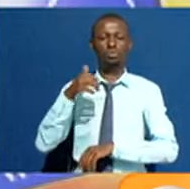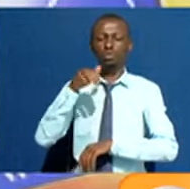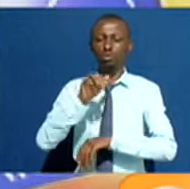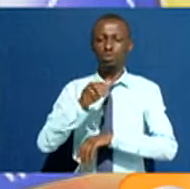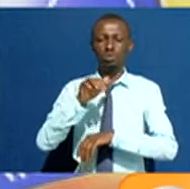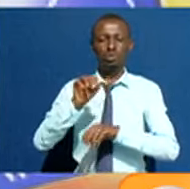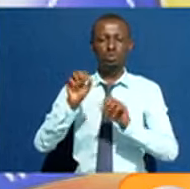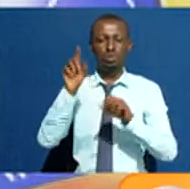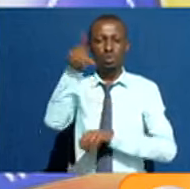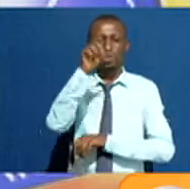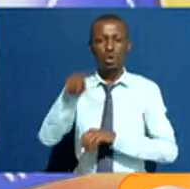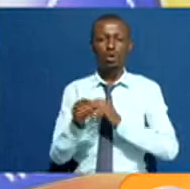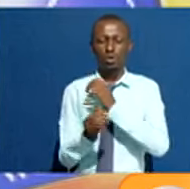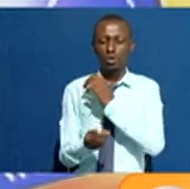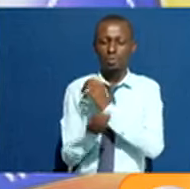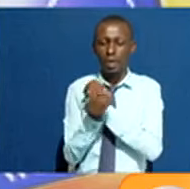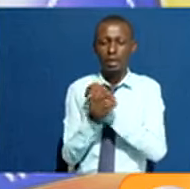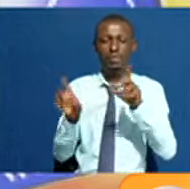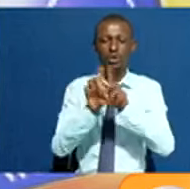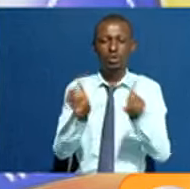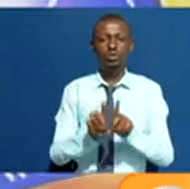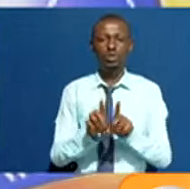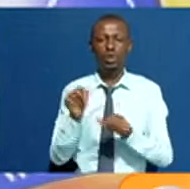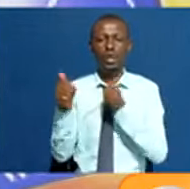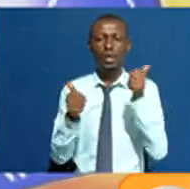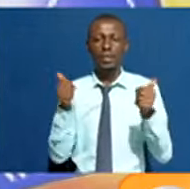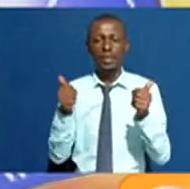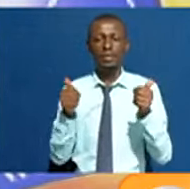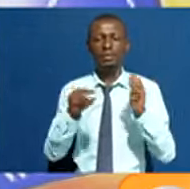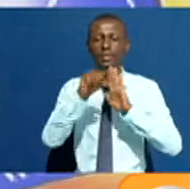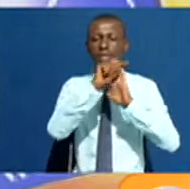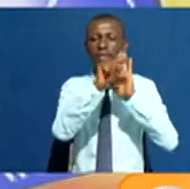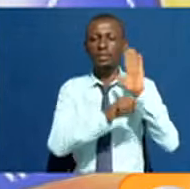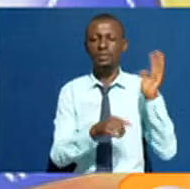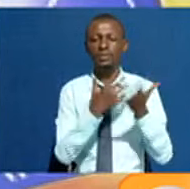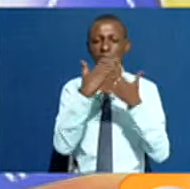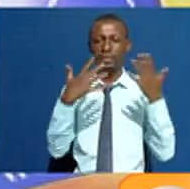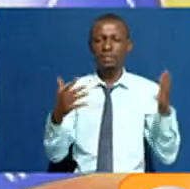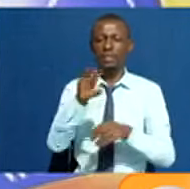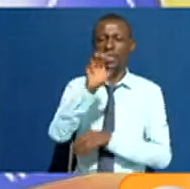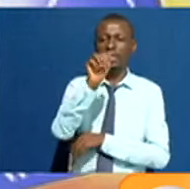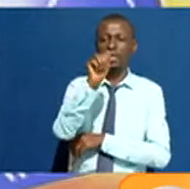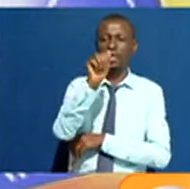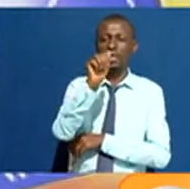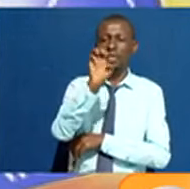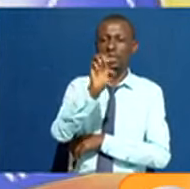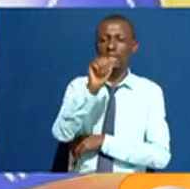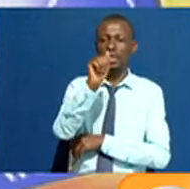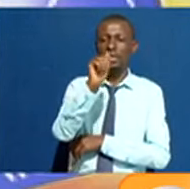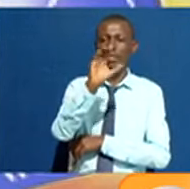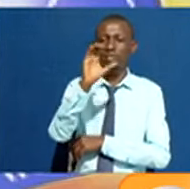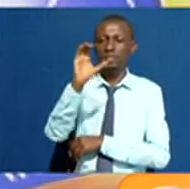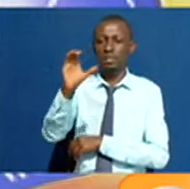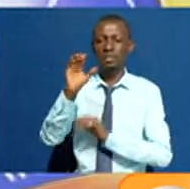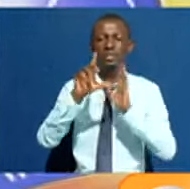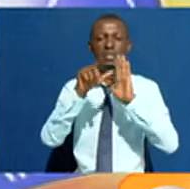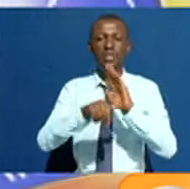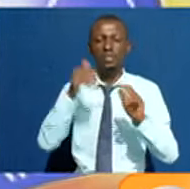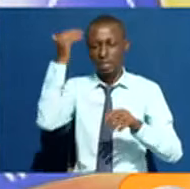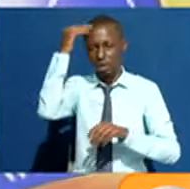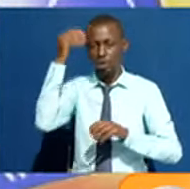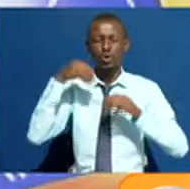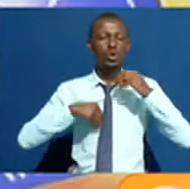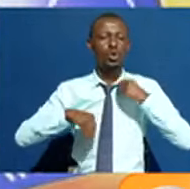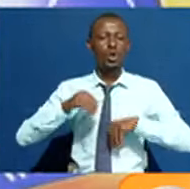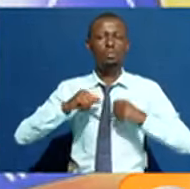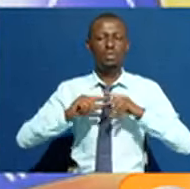bribery, unexplained wealth, and other vices. EACC further noted that there is a new form of corruption in